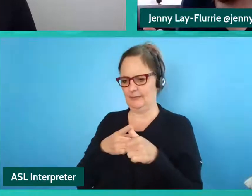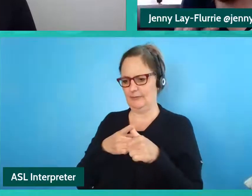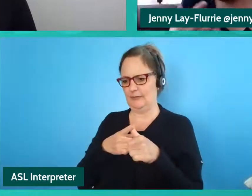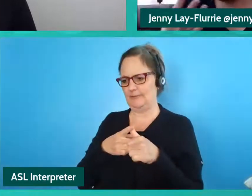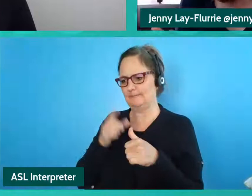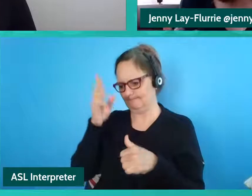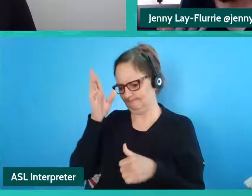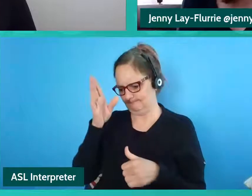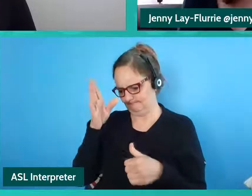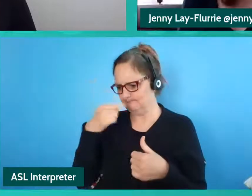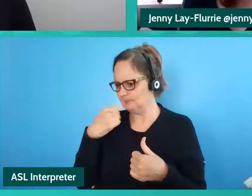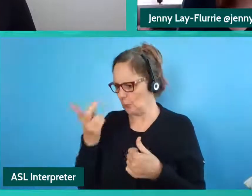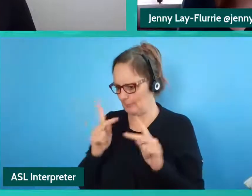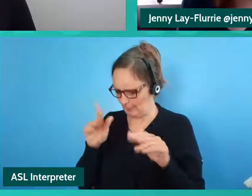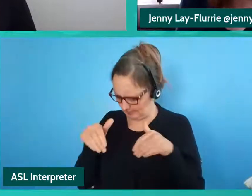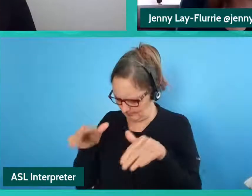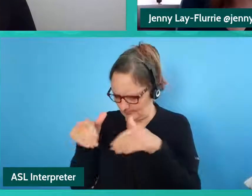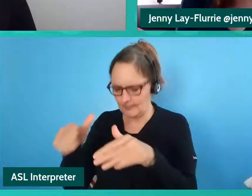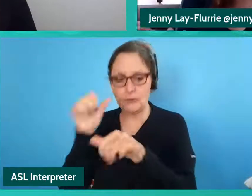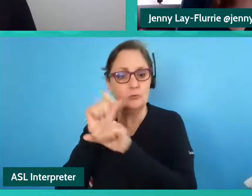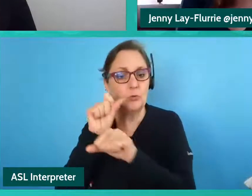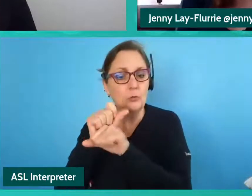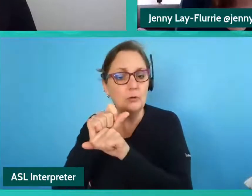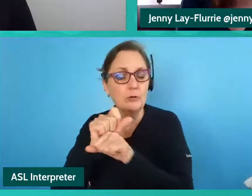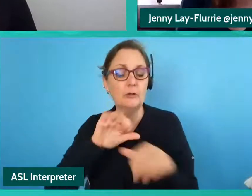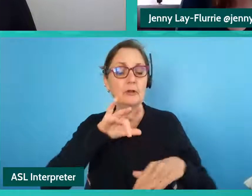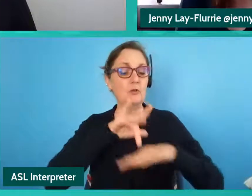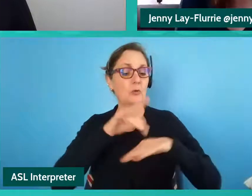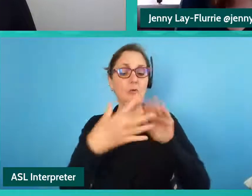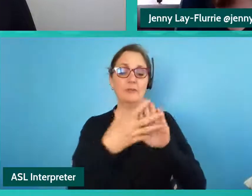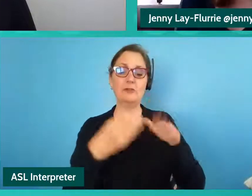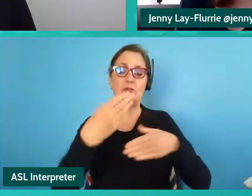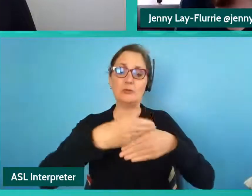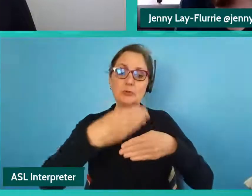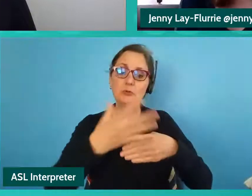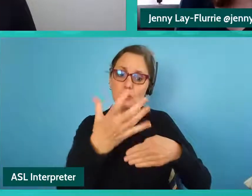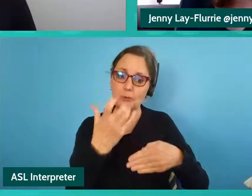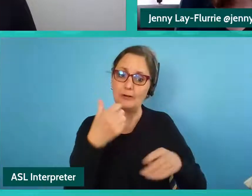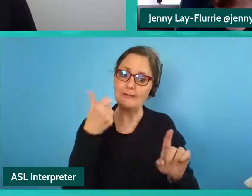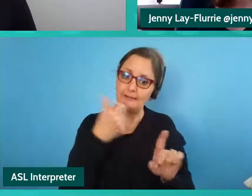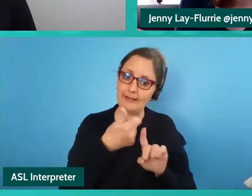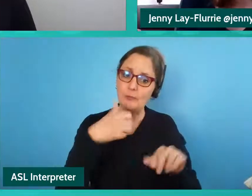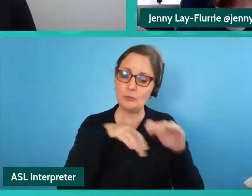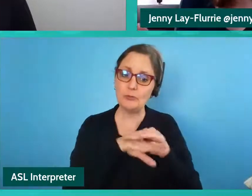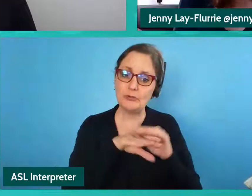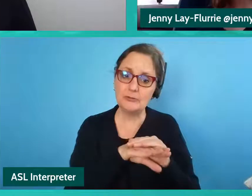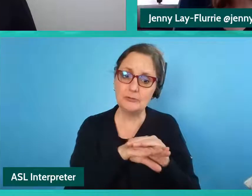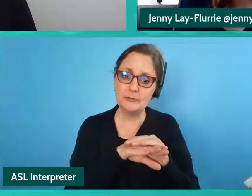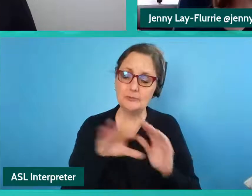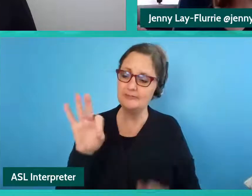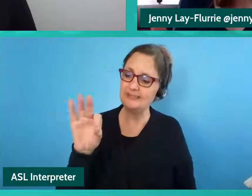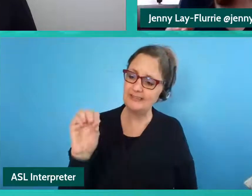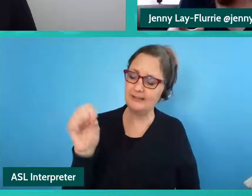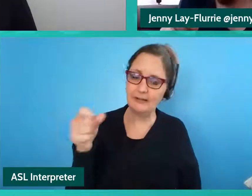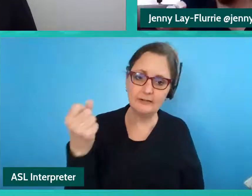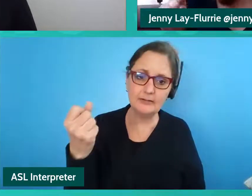make sure that the earliest versions of Windows were accessible. And actually, for the nerds amongst you, if you ever see